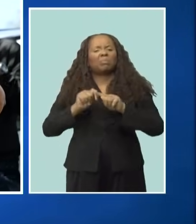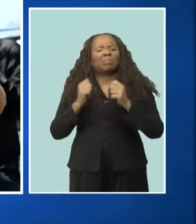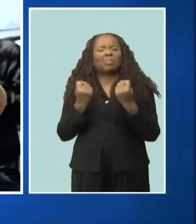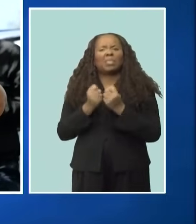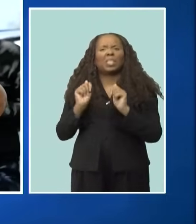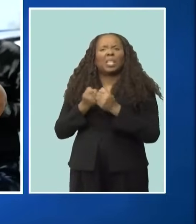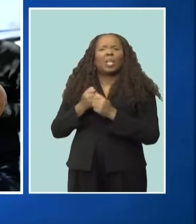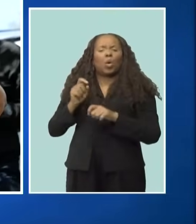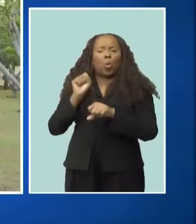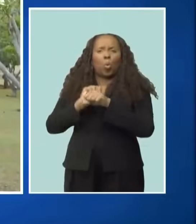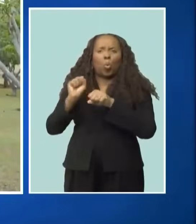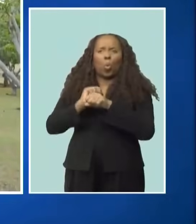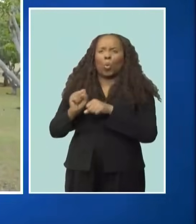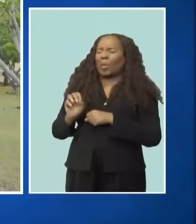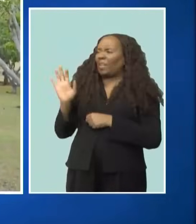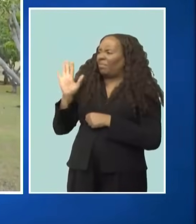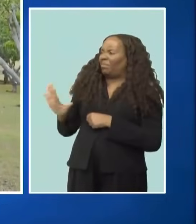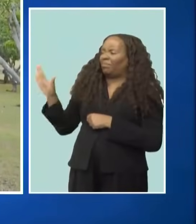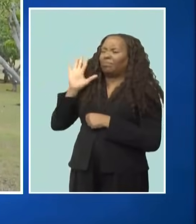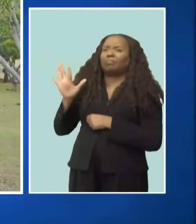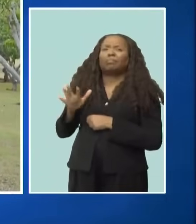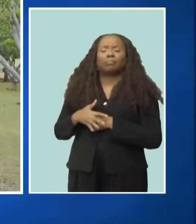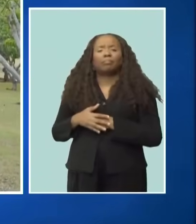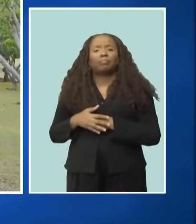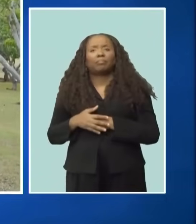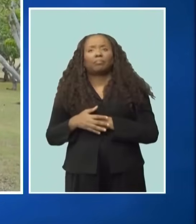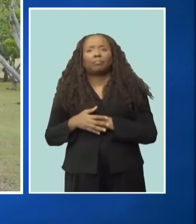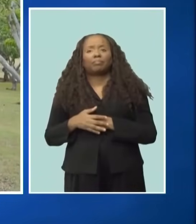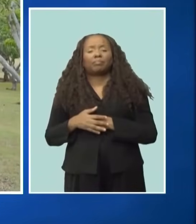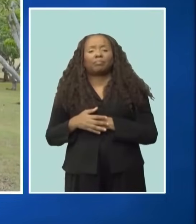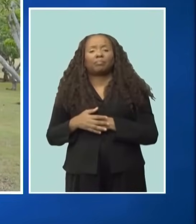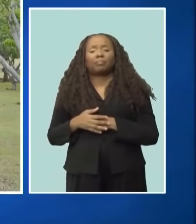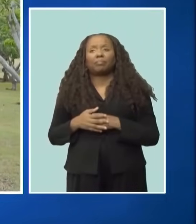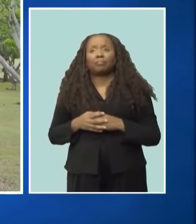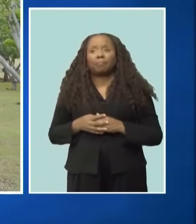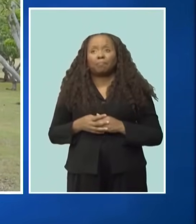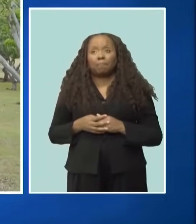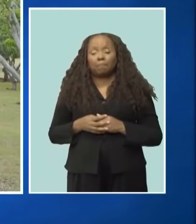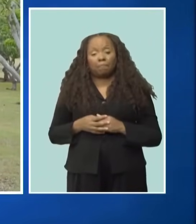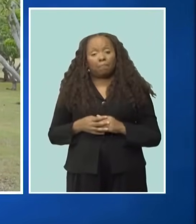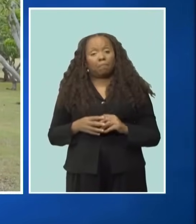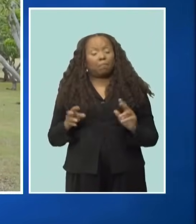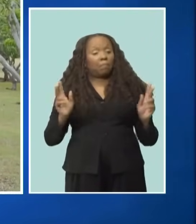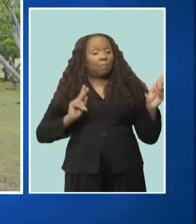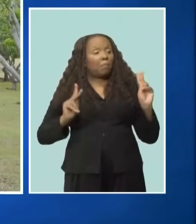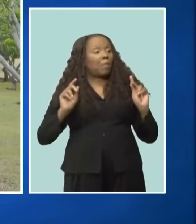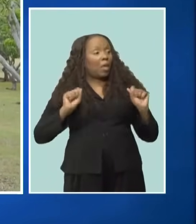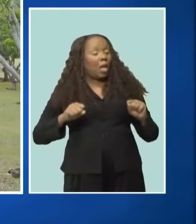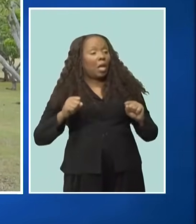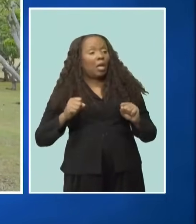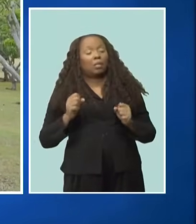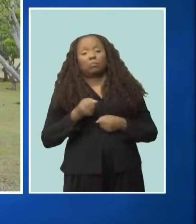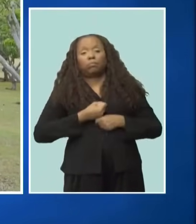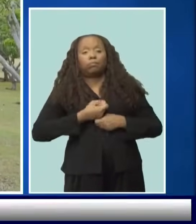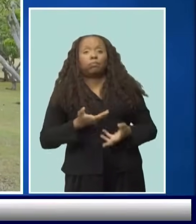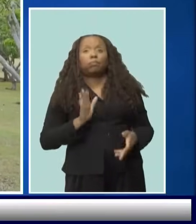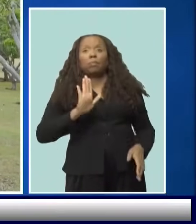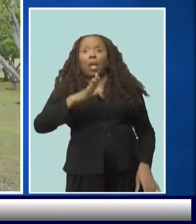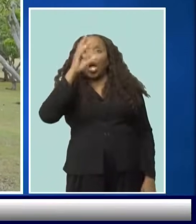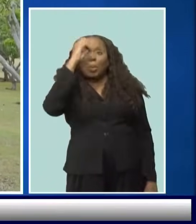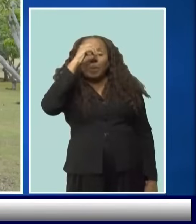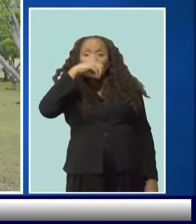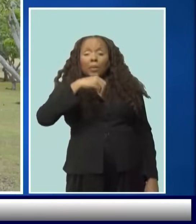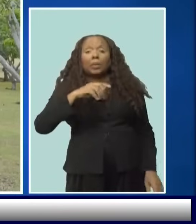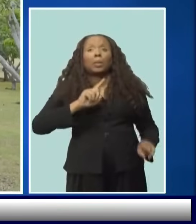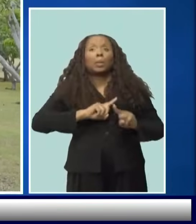on the gardens. No fallout at all for the Barbados Reggae Weekend. Persons are free to express their opinions. As far as any fallout goes, I